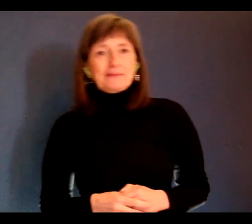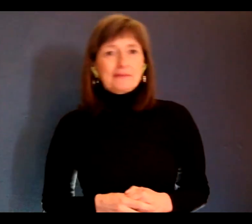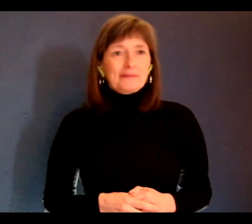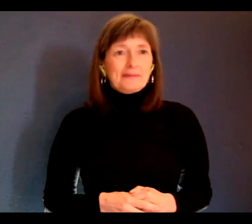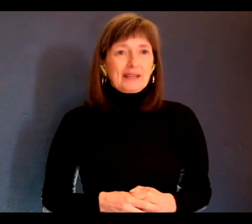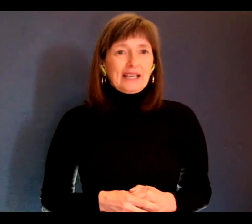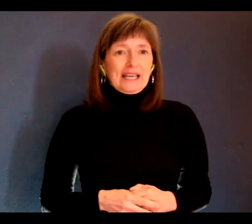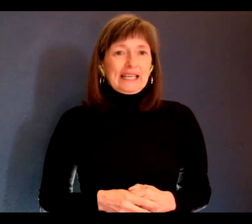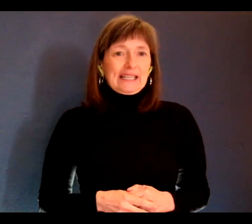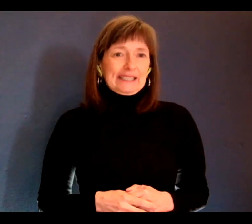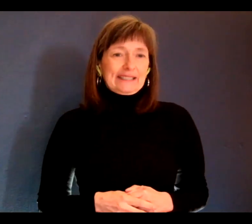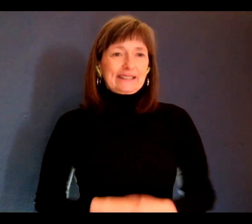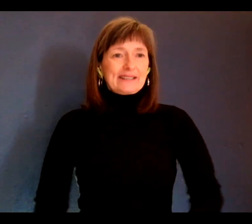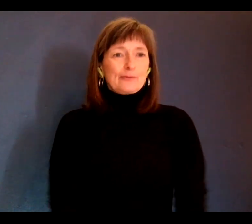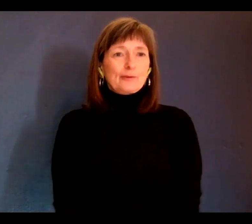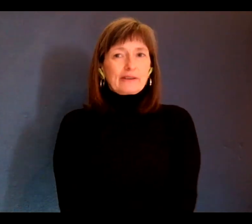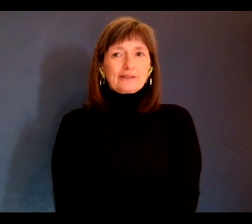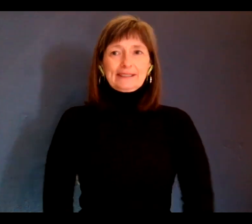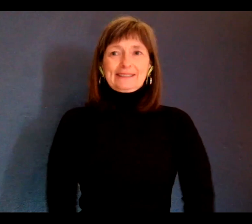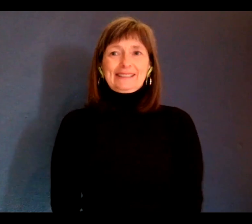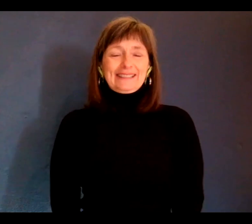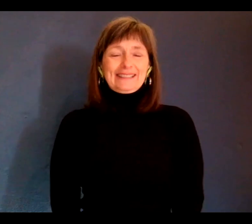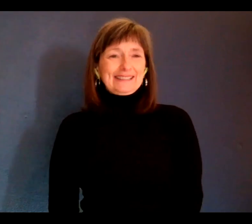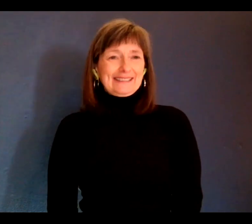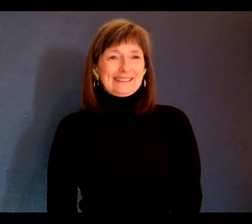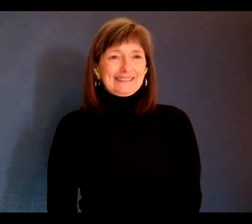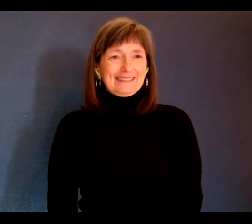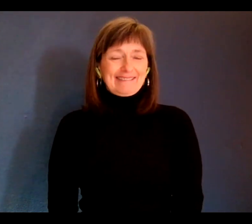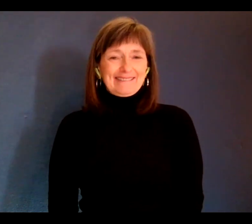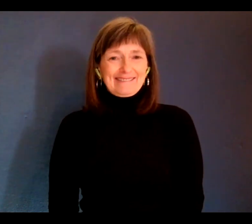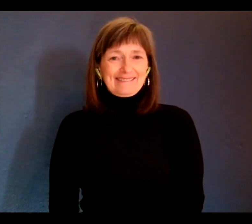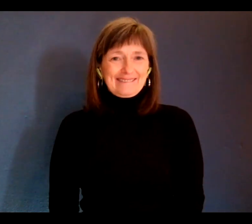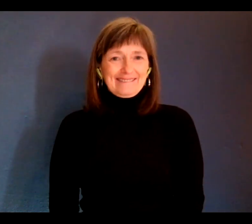I don't know why this is really falling up on me this morning.